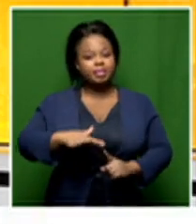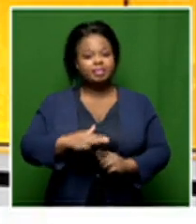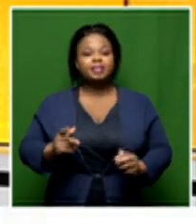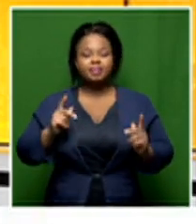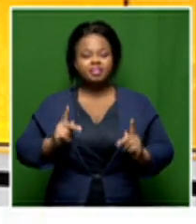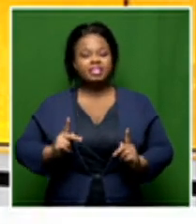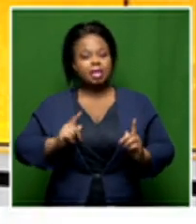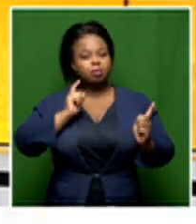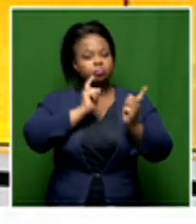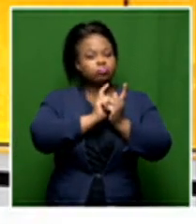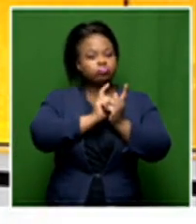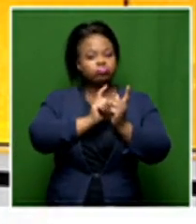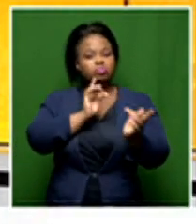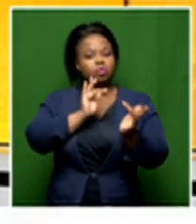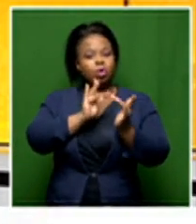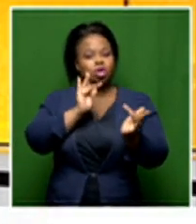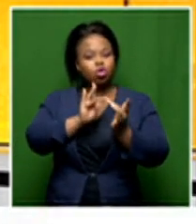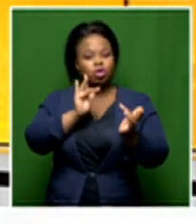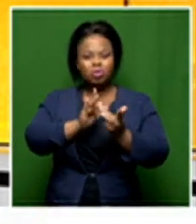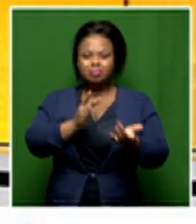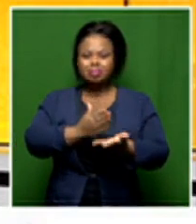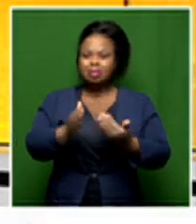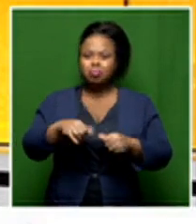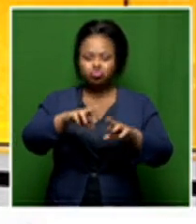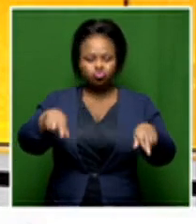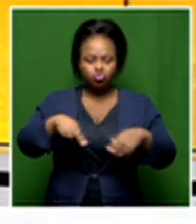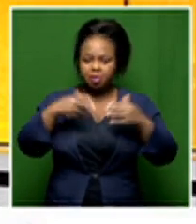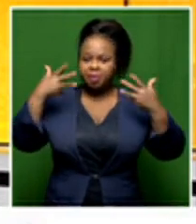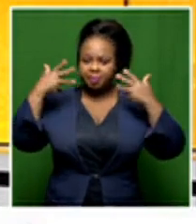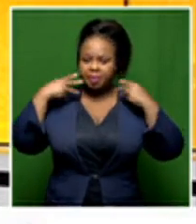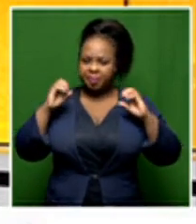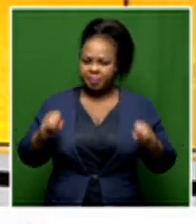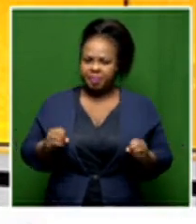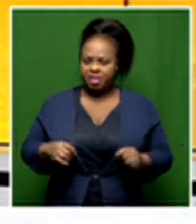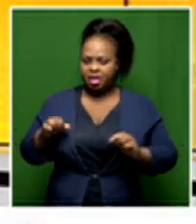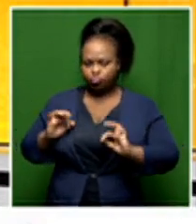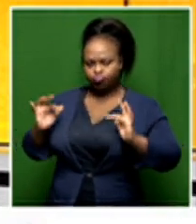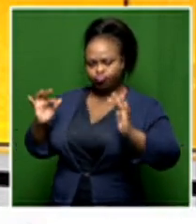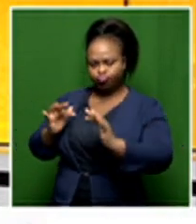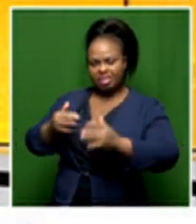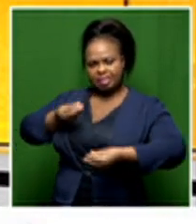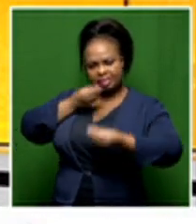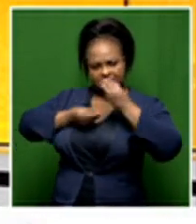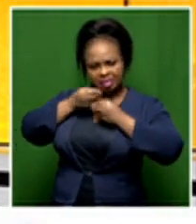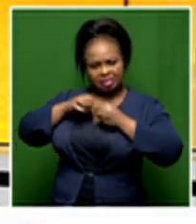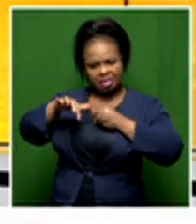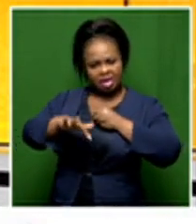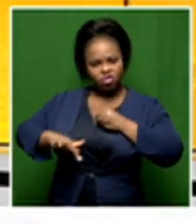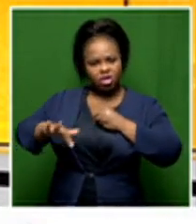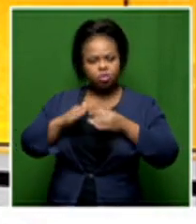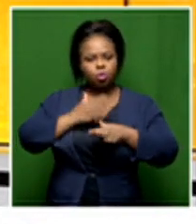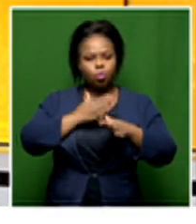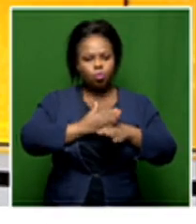physical person-to-person contact, inadequate ventilation and common eating areas and also shared